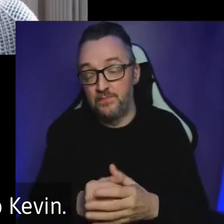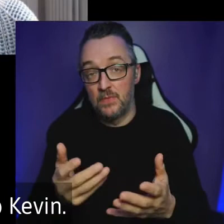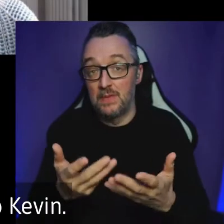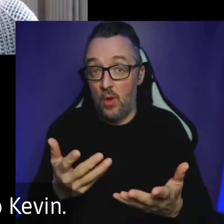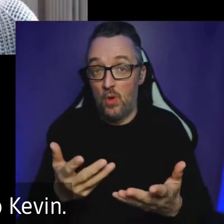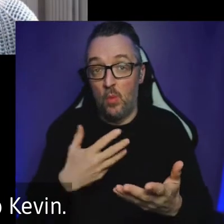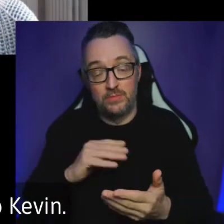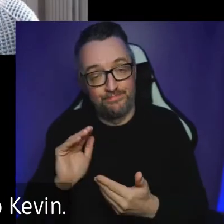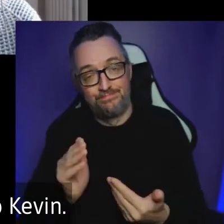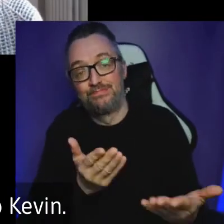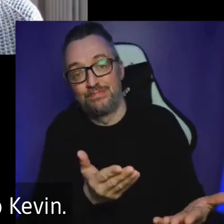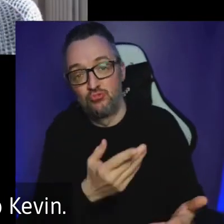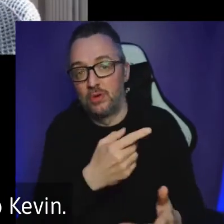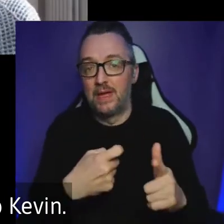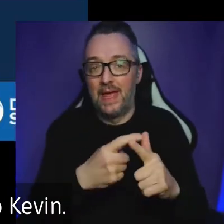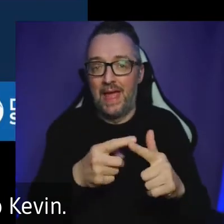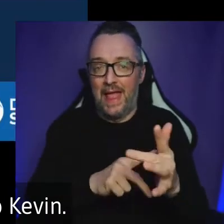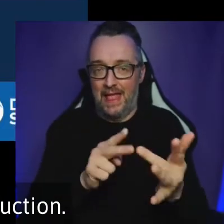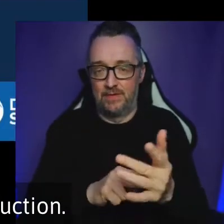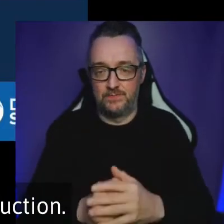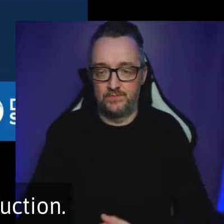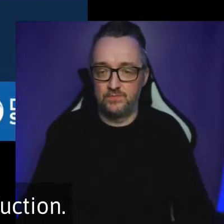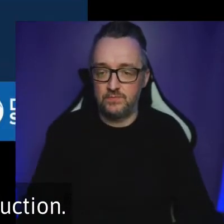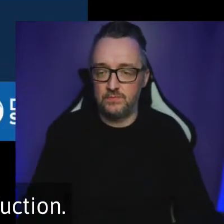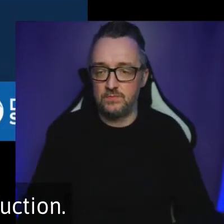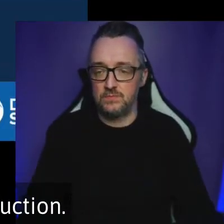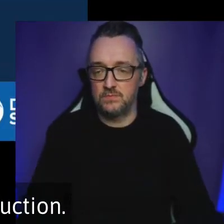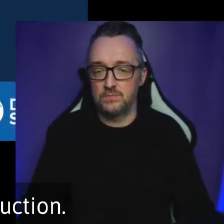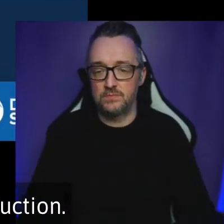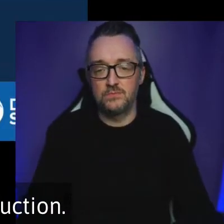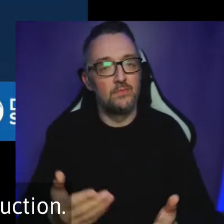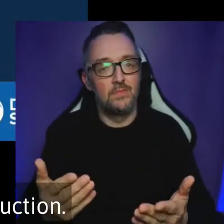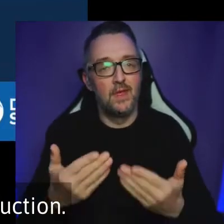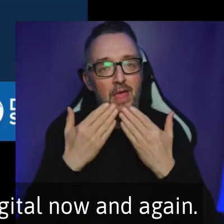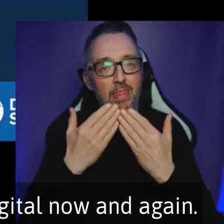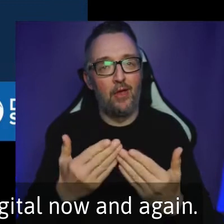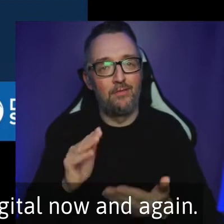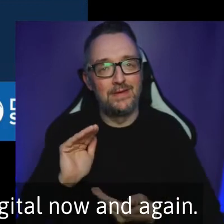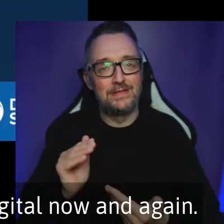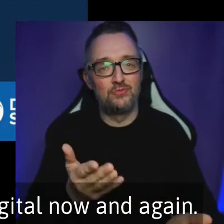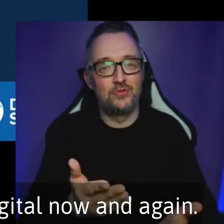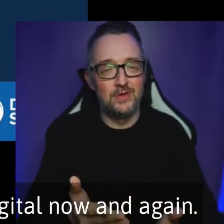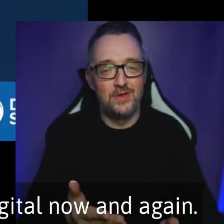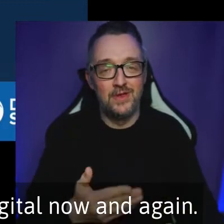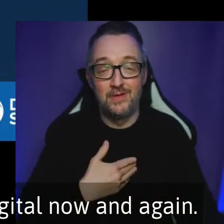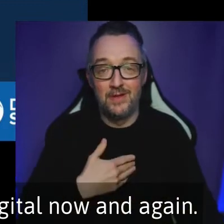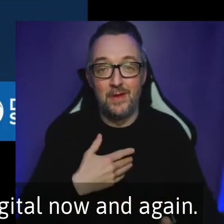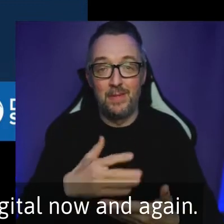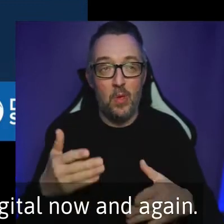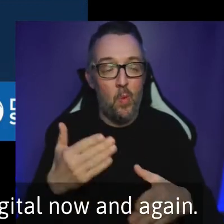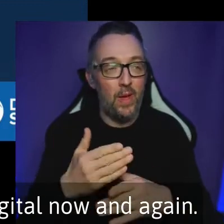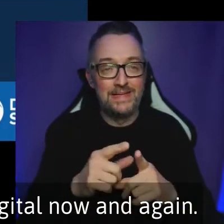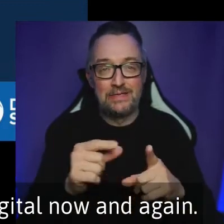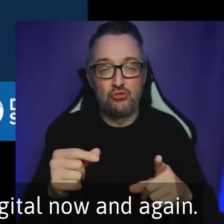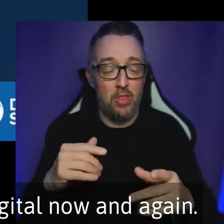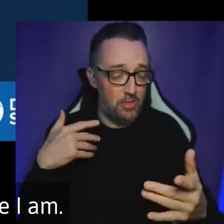further delay, I'd like to pass over to Kevin. Great, thank you very much for that introduction. I forget how long I've actually been working in digital